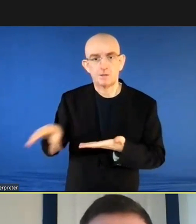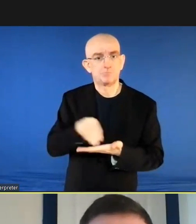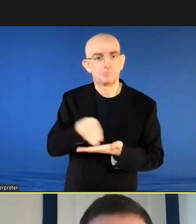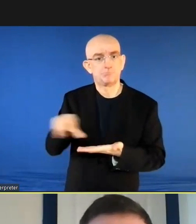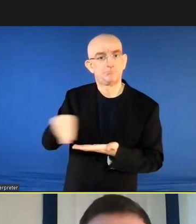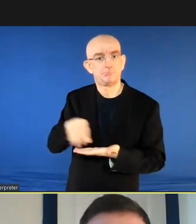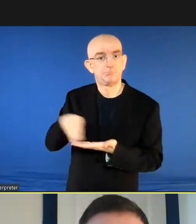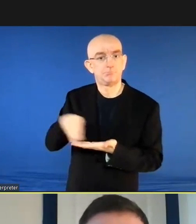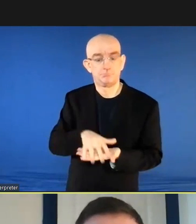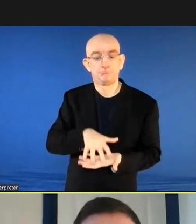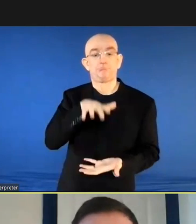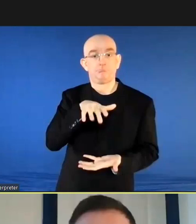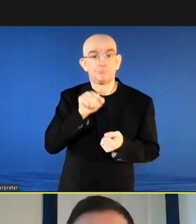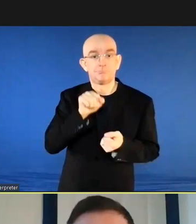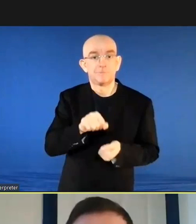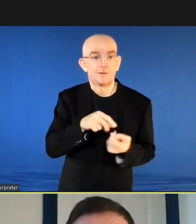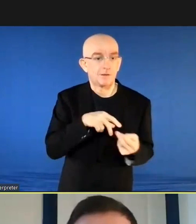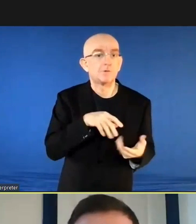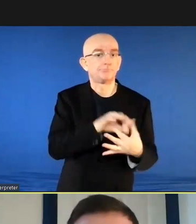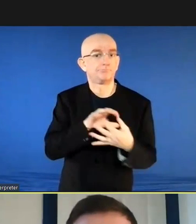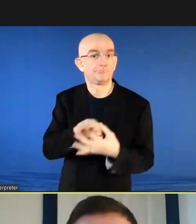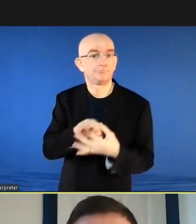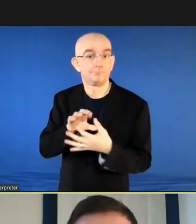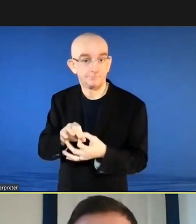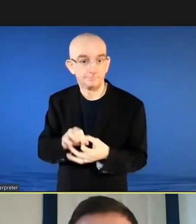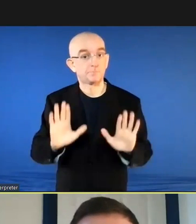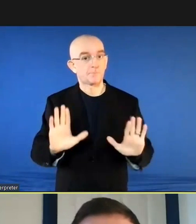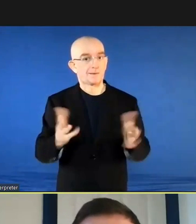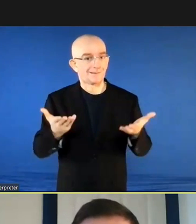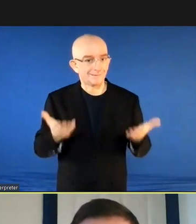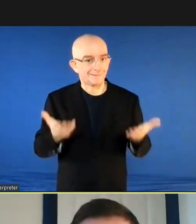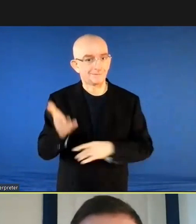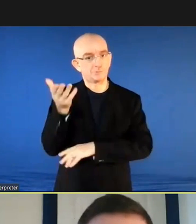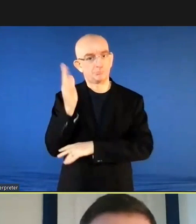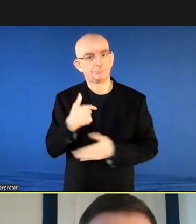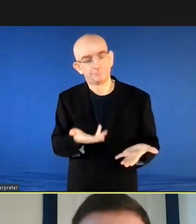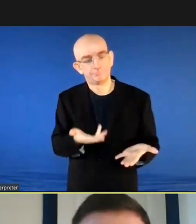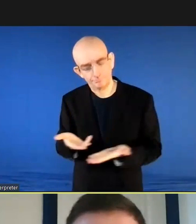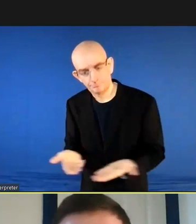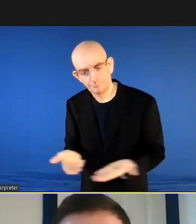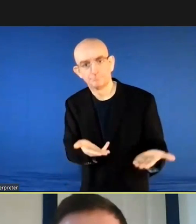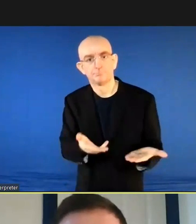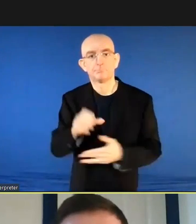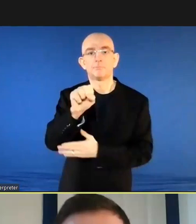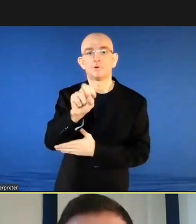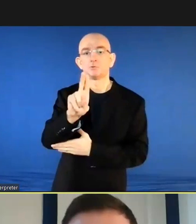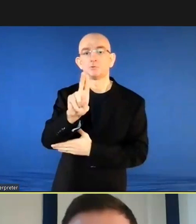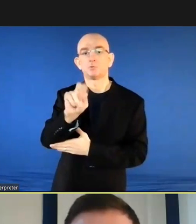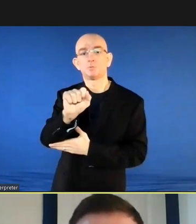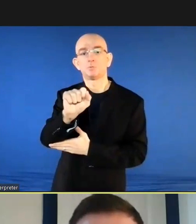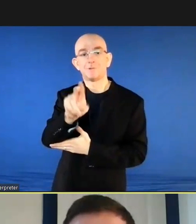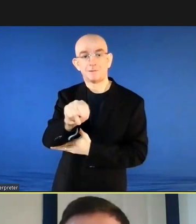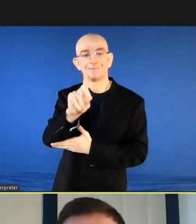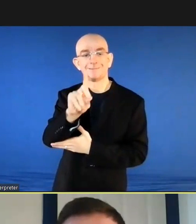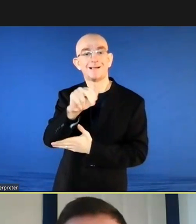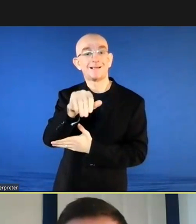begin today's event, can I introduce Susan Daniels? Susan is the Chief Executive of the National Deaf Children's Society and